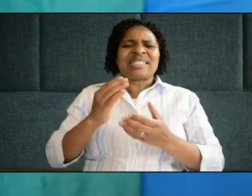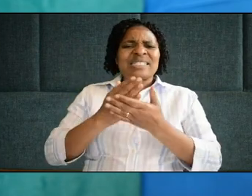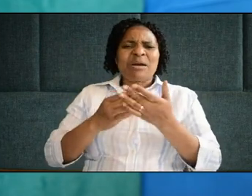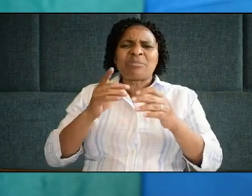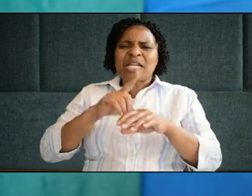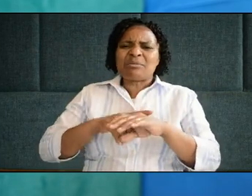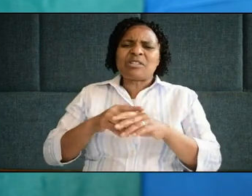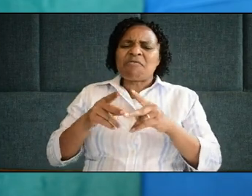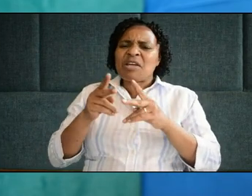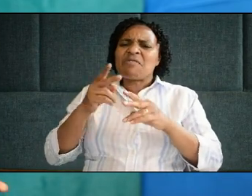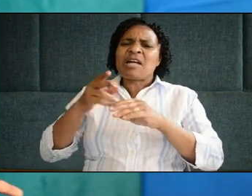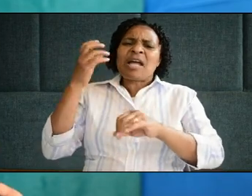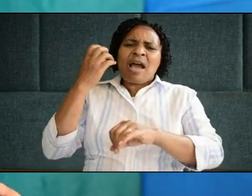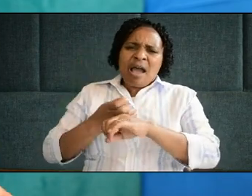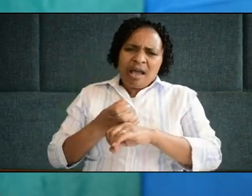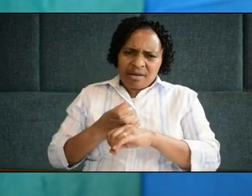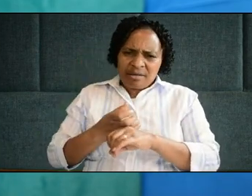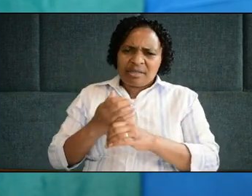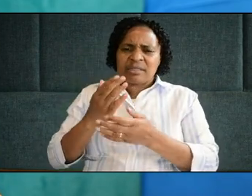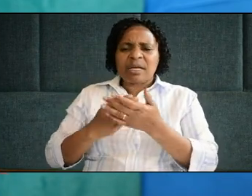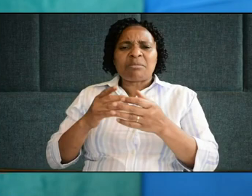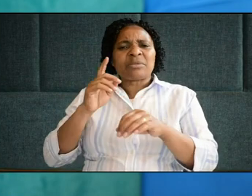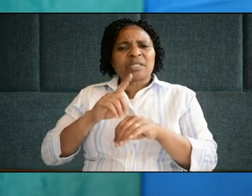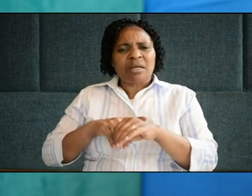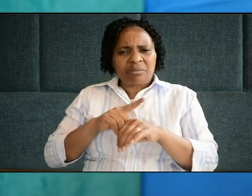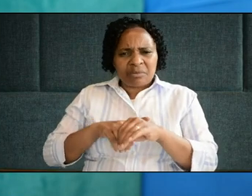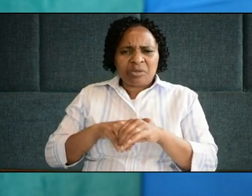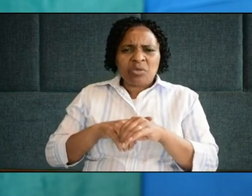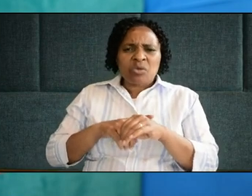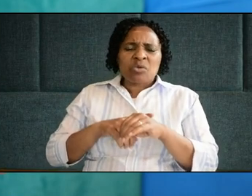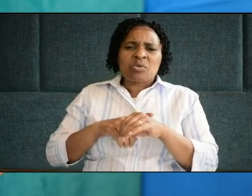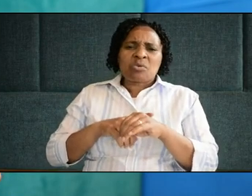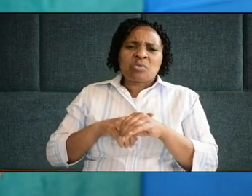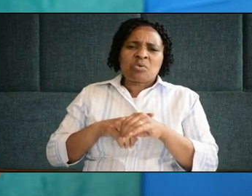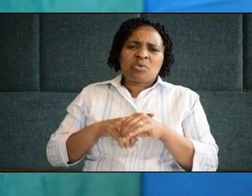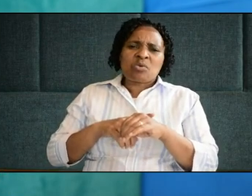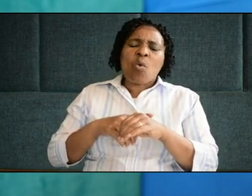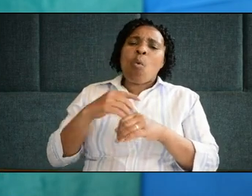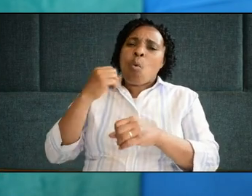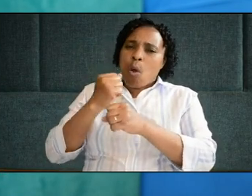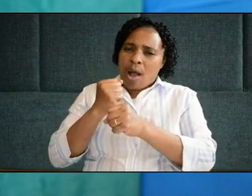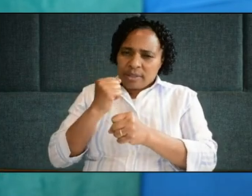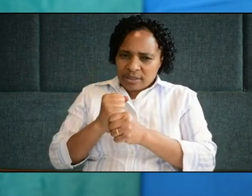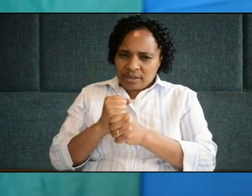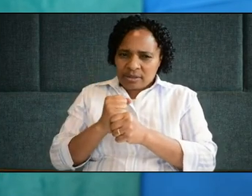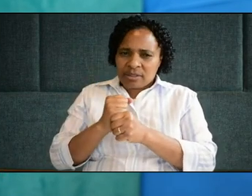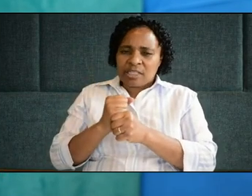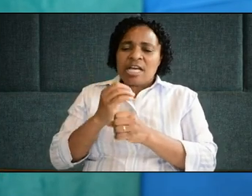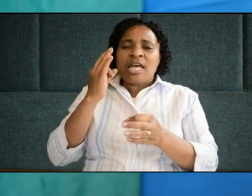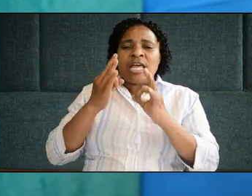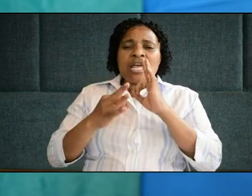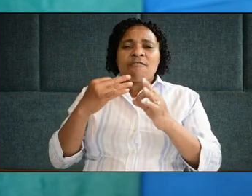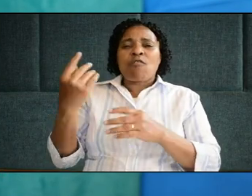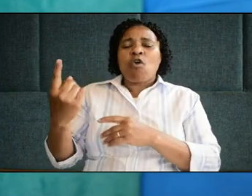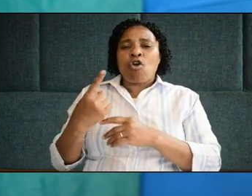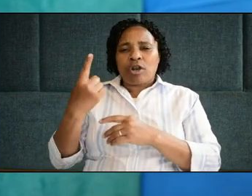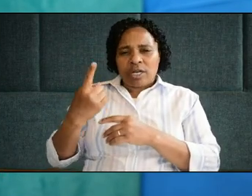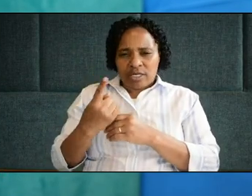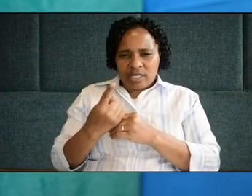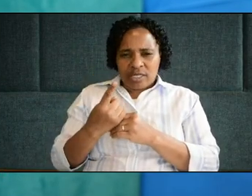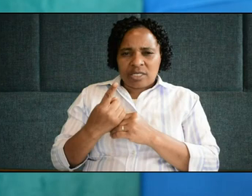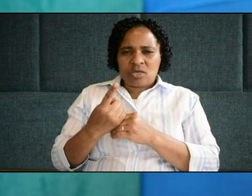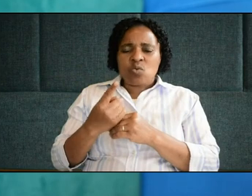sometimes difficult and sometimes difficult, sometimes it works. If only we